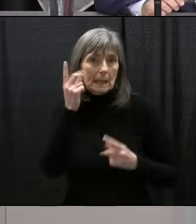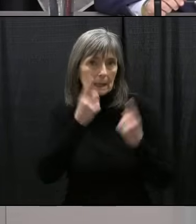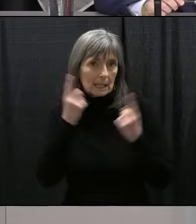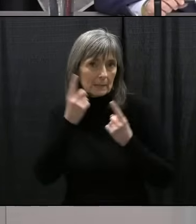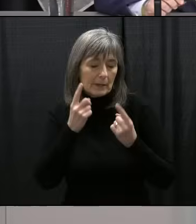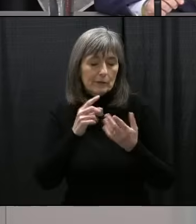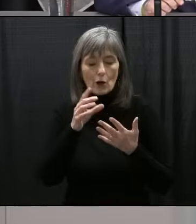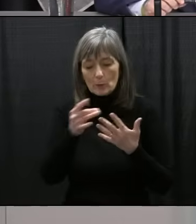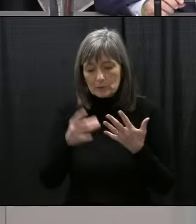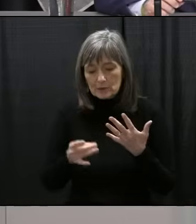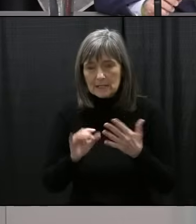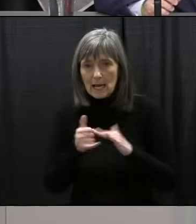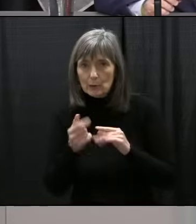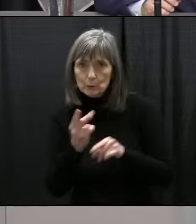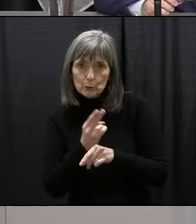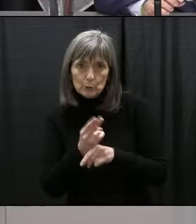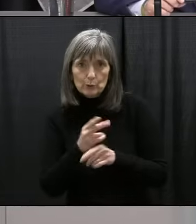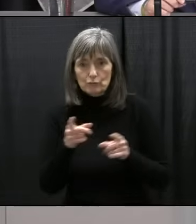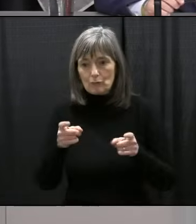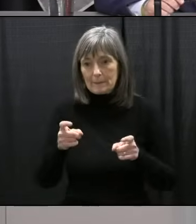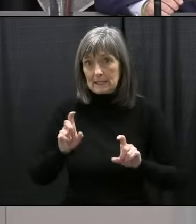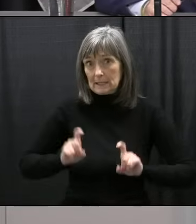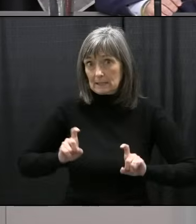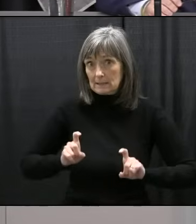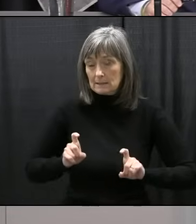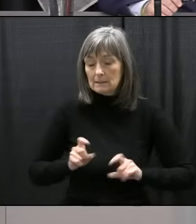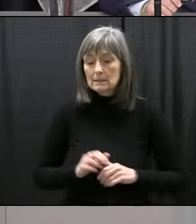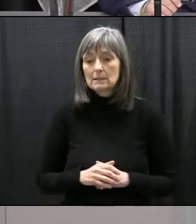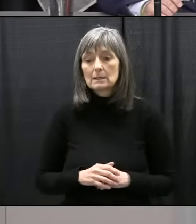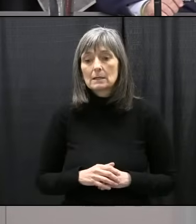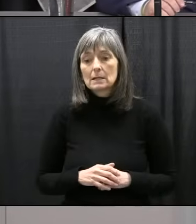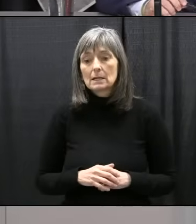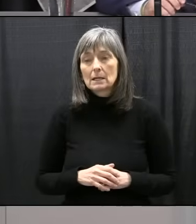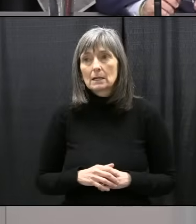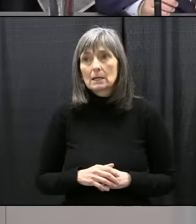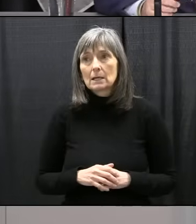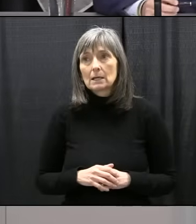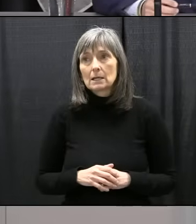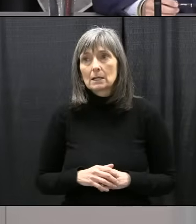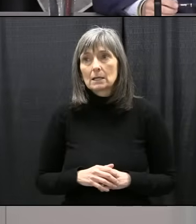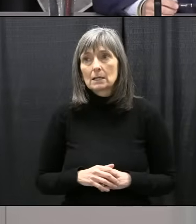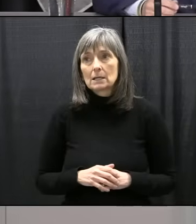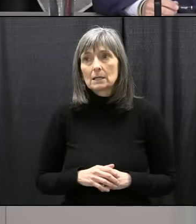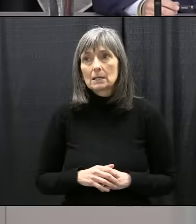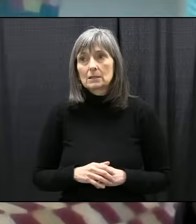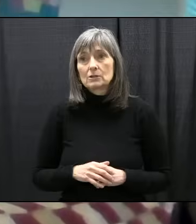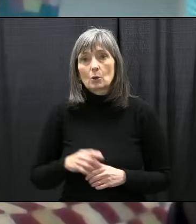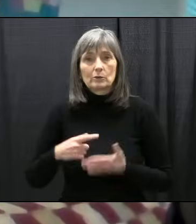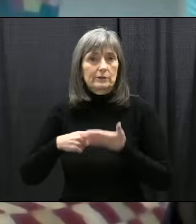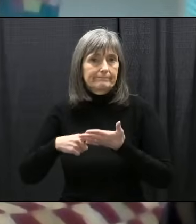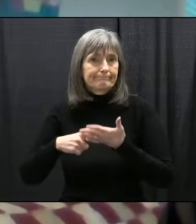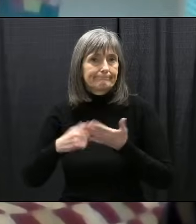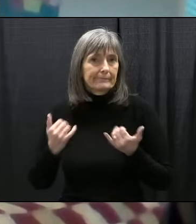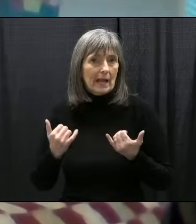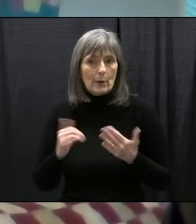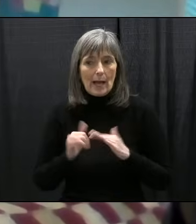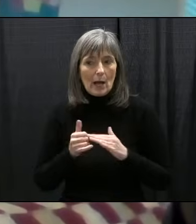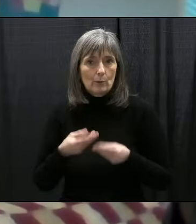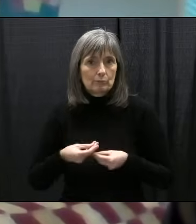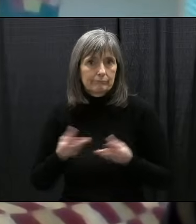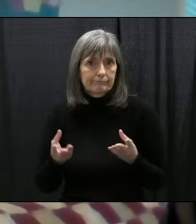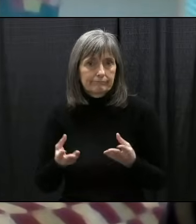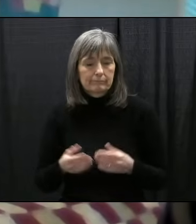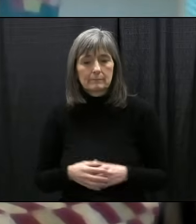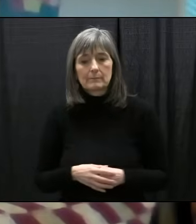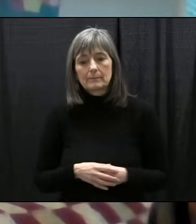and of how to use these tests, and so some of that, those discussions are going on right now.